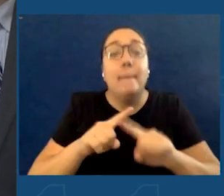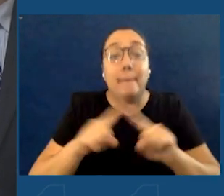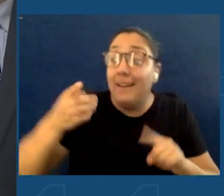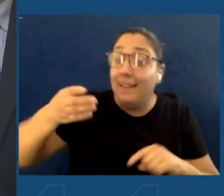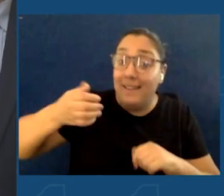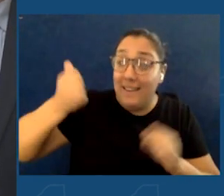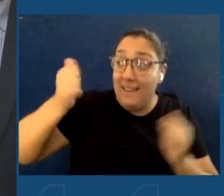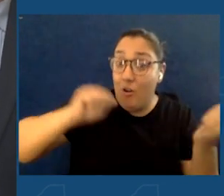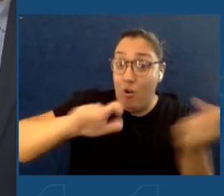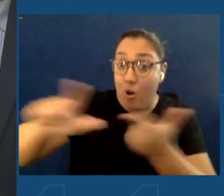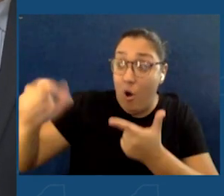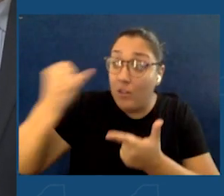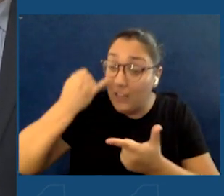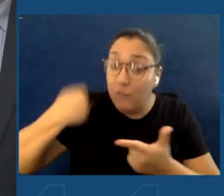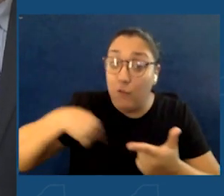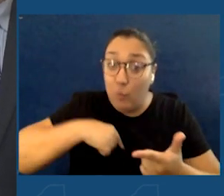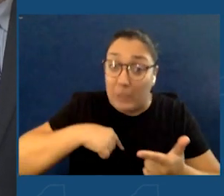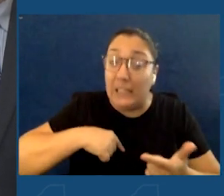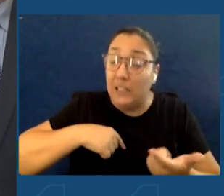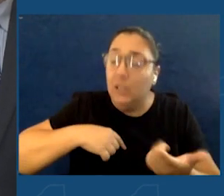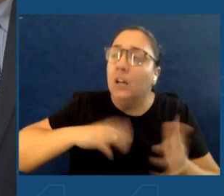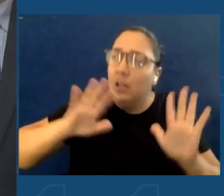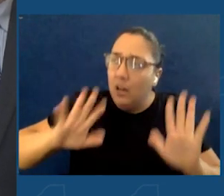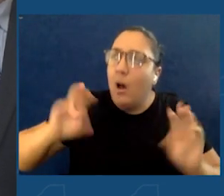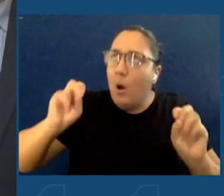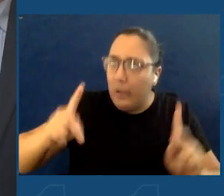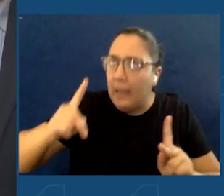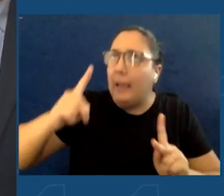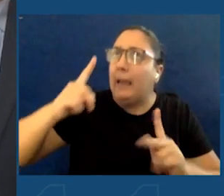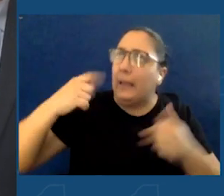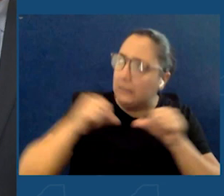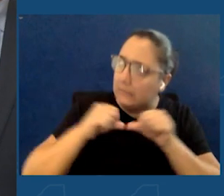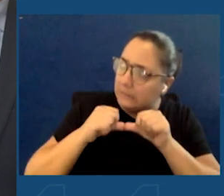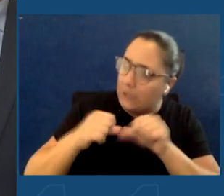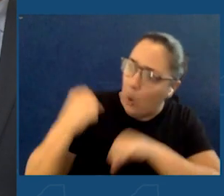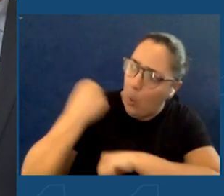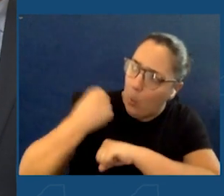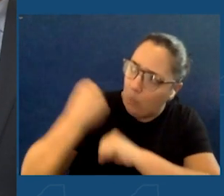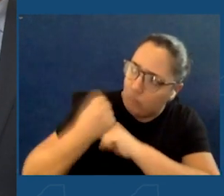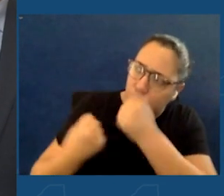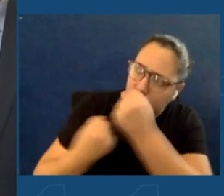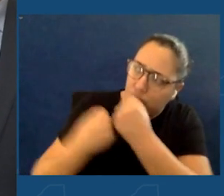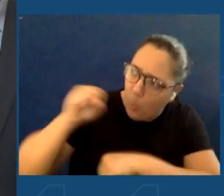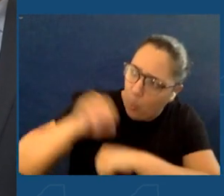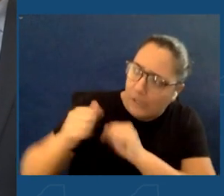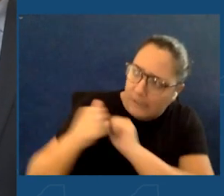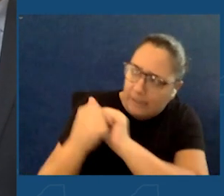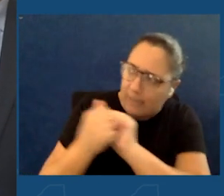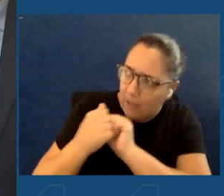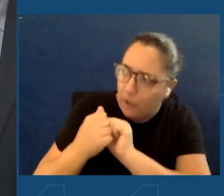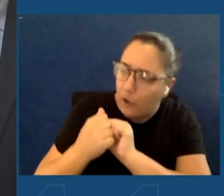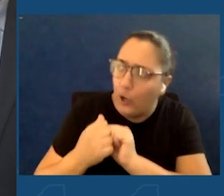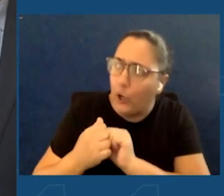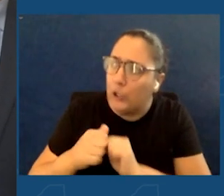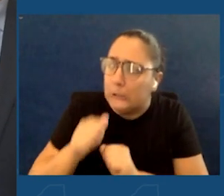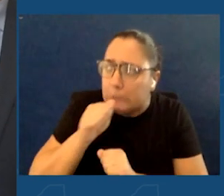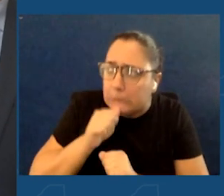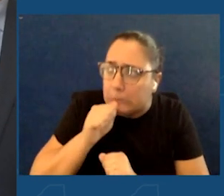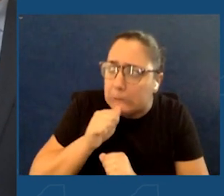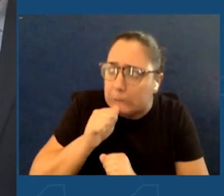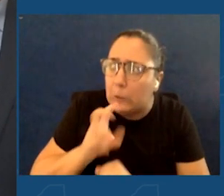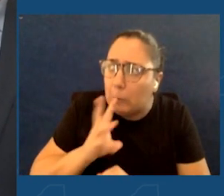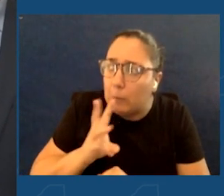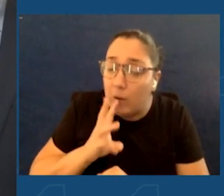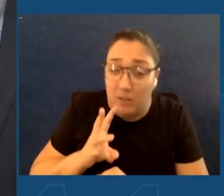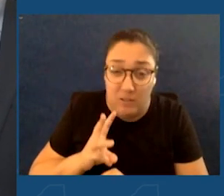a short time, and we'll just look back and say, yeah, we got through this, we're okay. We didn't really have to ration water. I mean, if you want to find out how bad it can get, turn on the